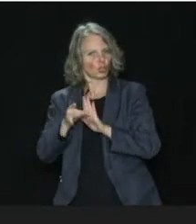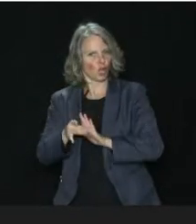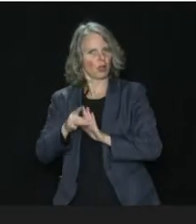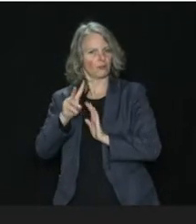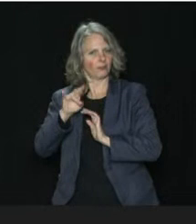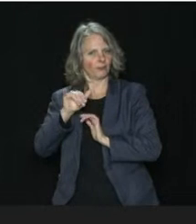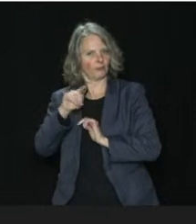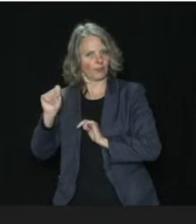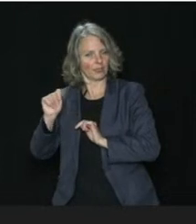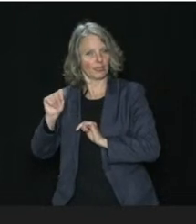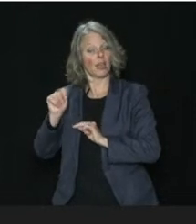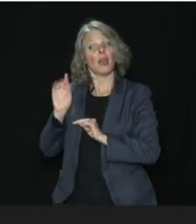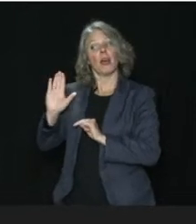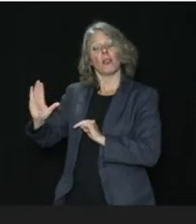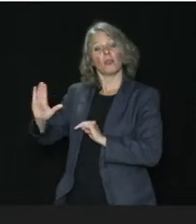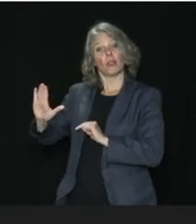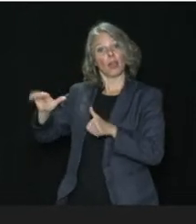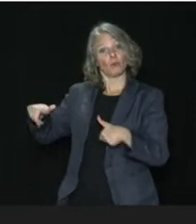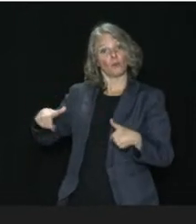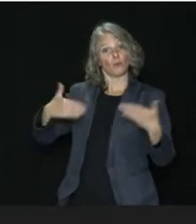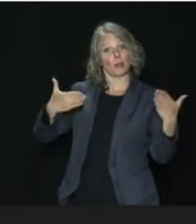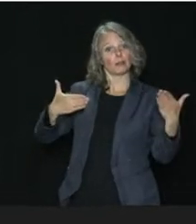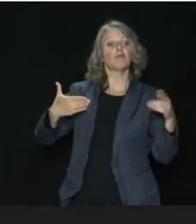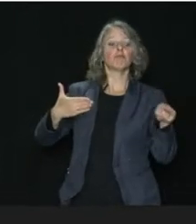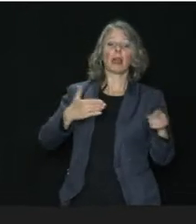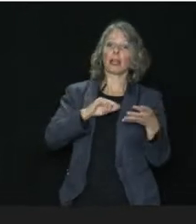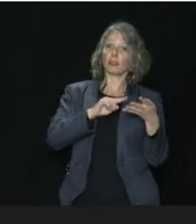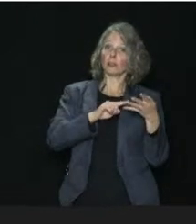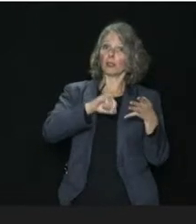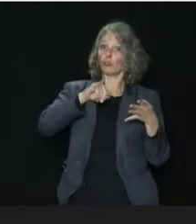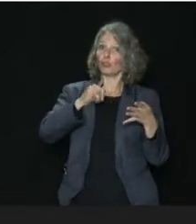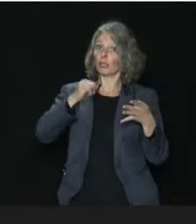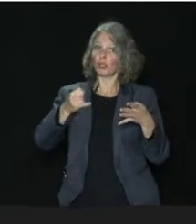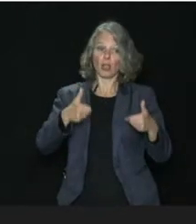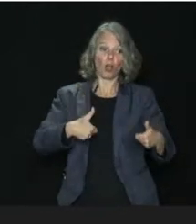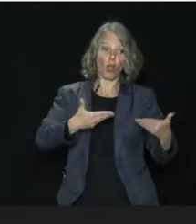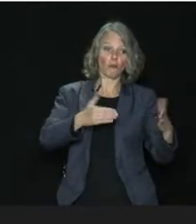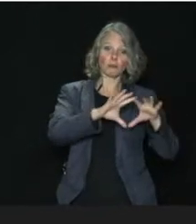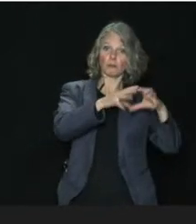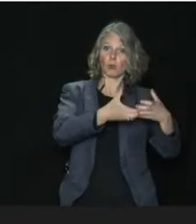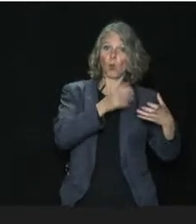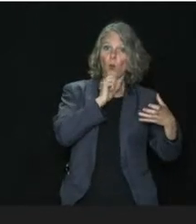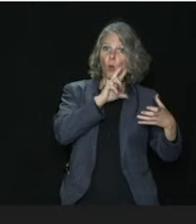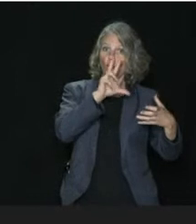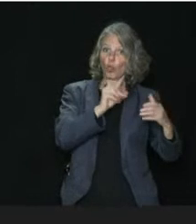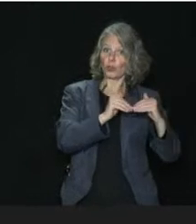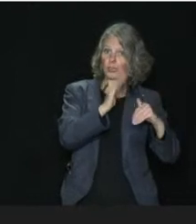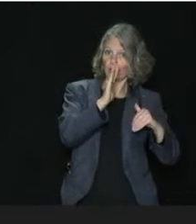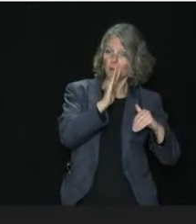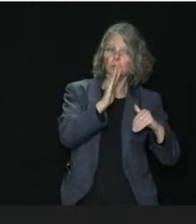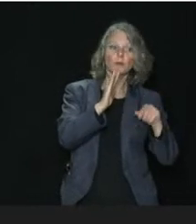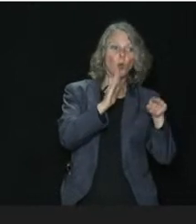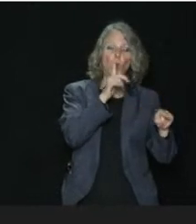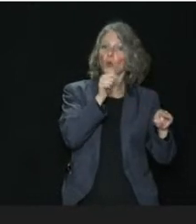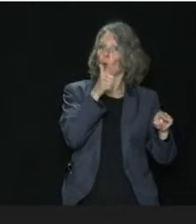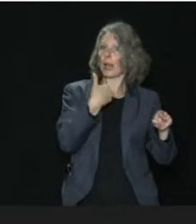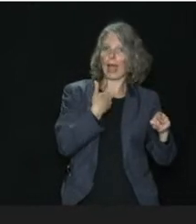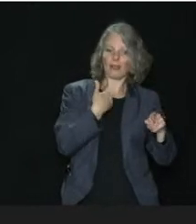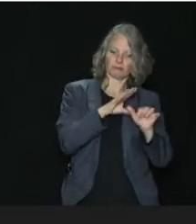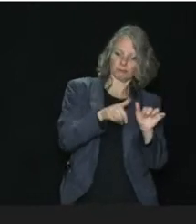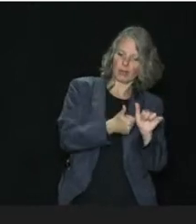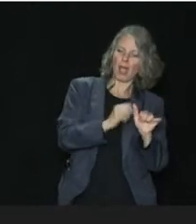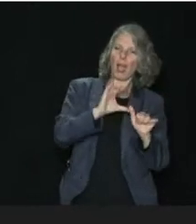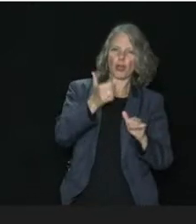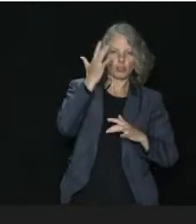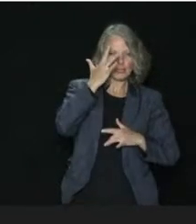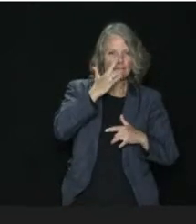Janssen vaccine may be offered to individuals 30 years of age and older without contraindications if the